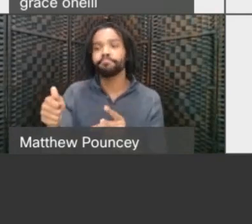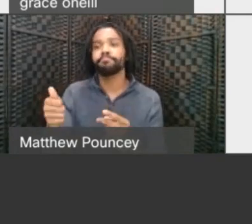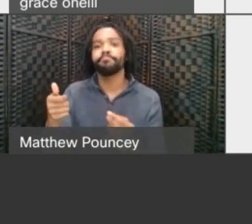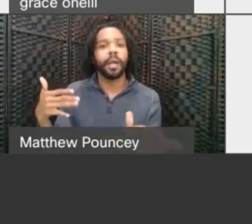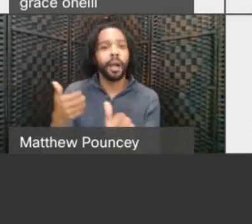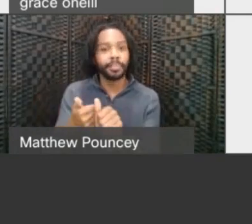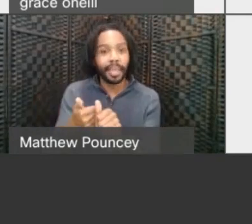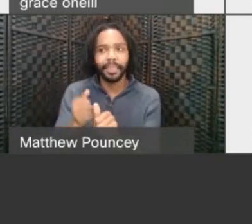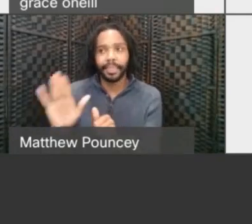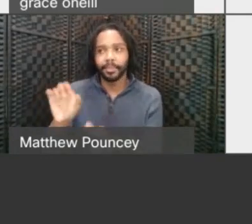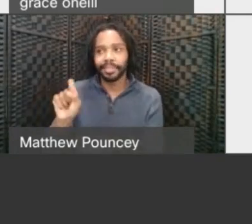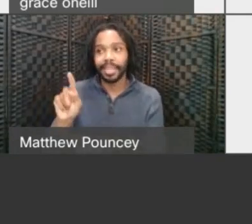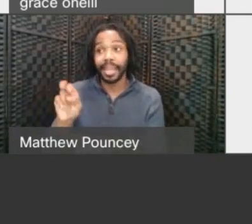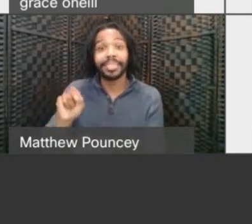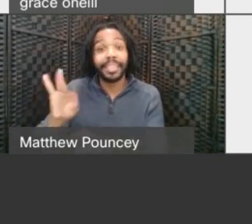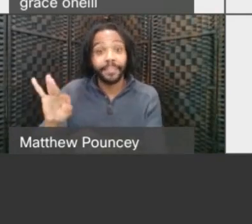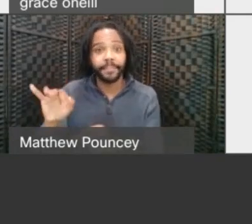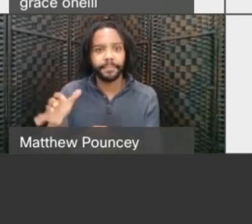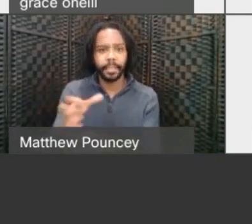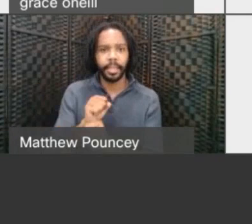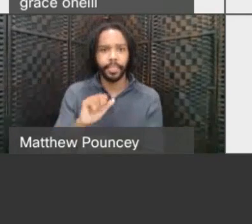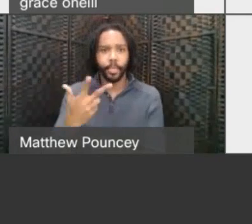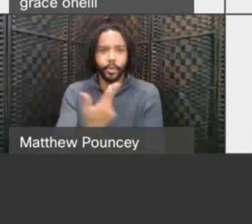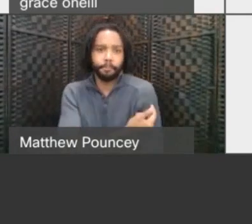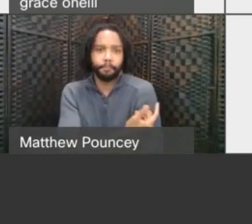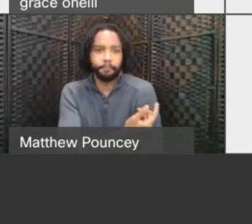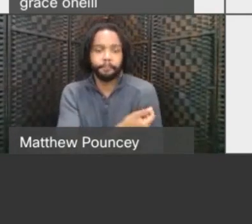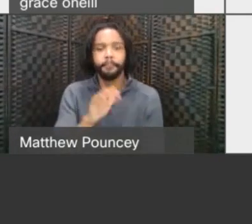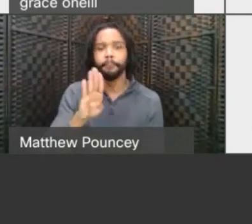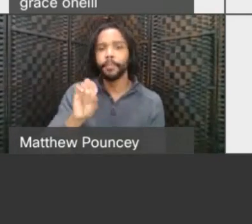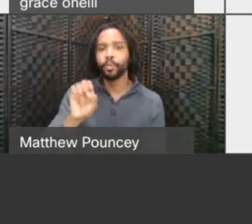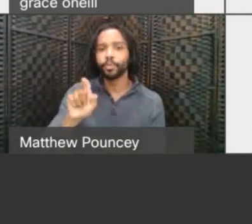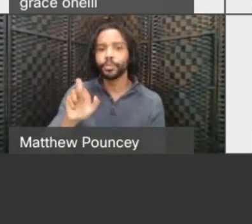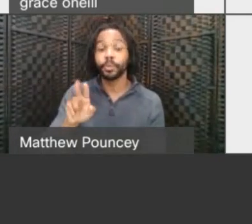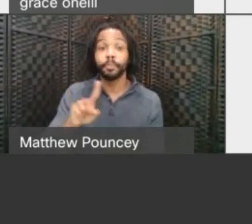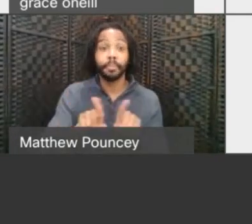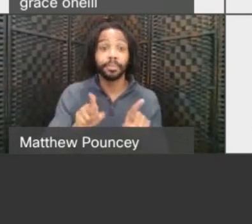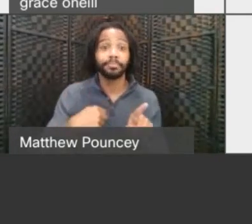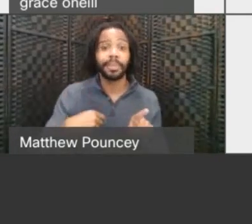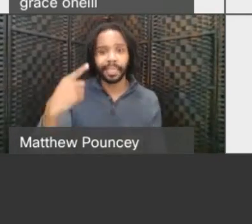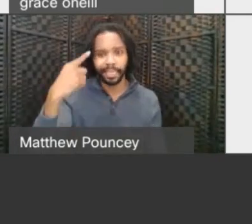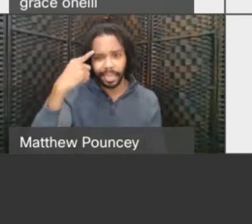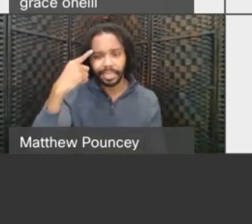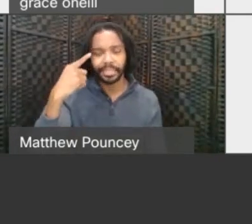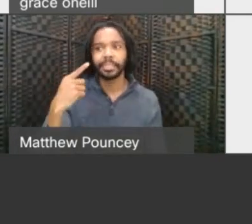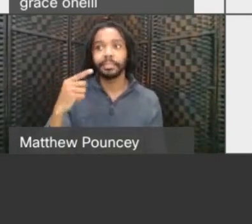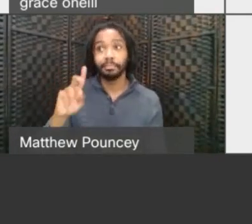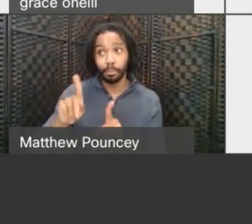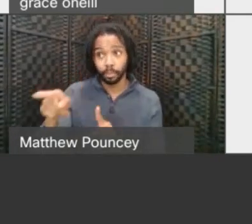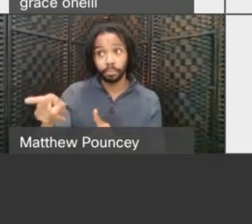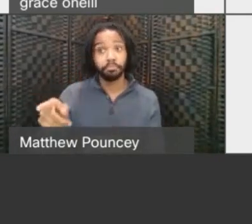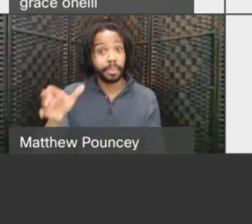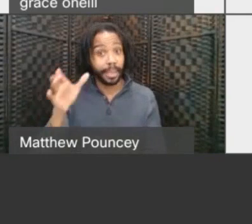getting boosters. And, you know, I think that people have been hearing and will continue to hear